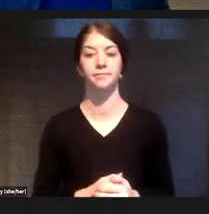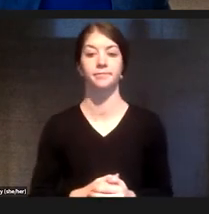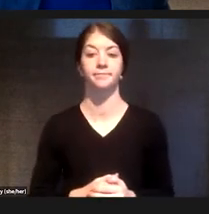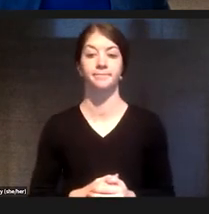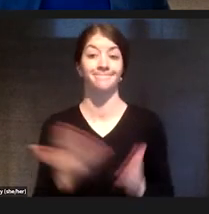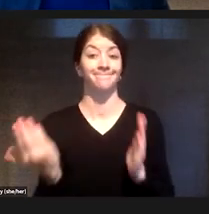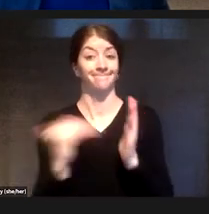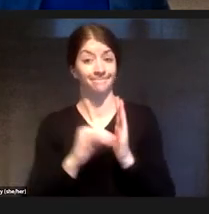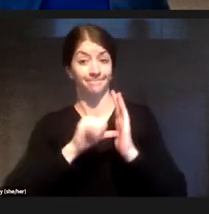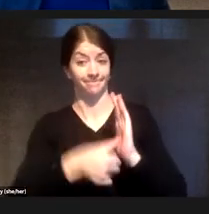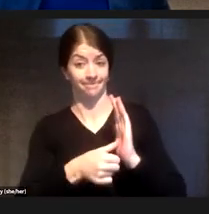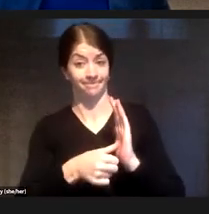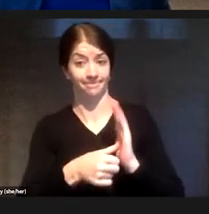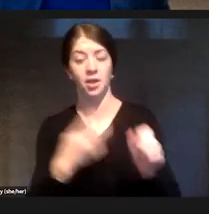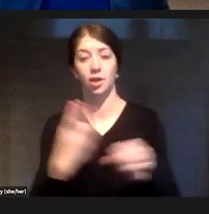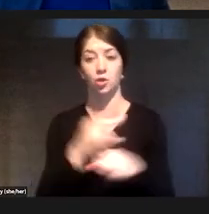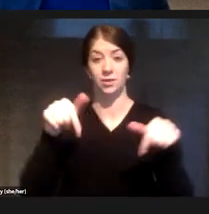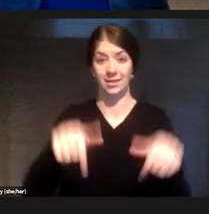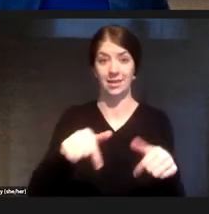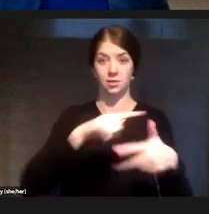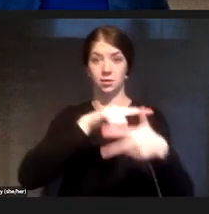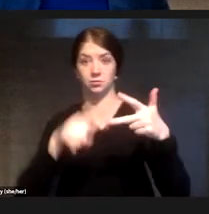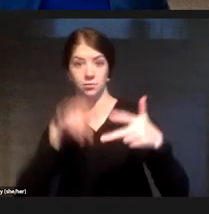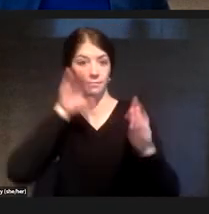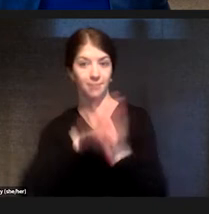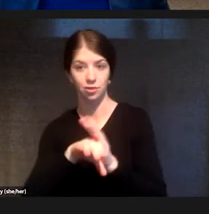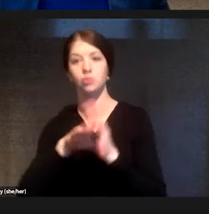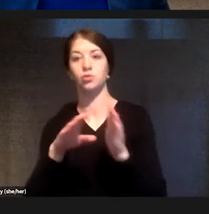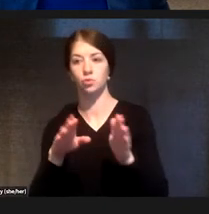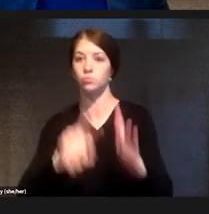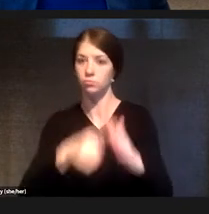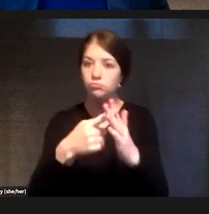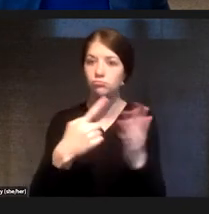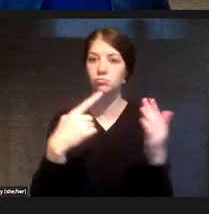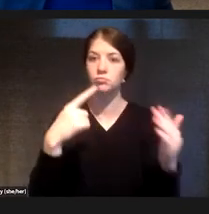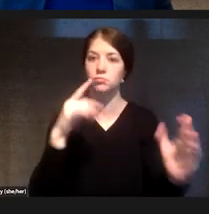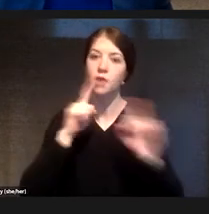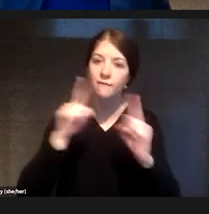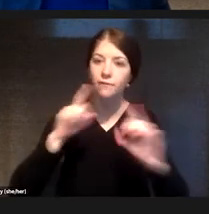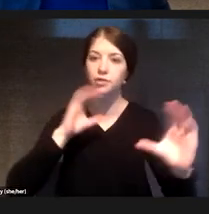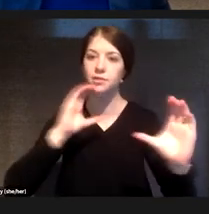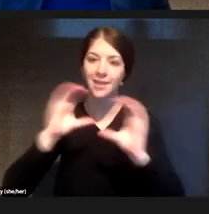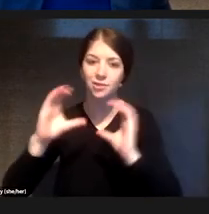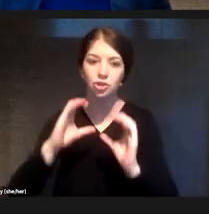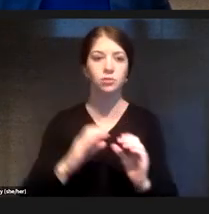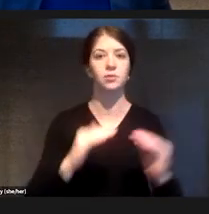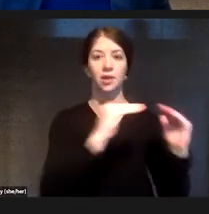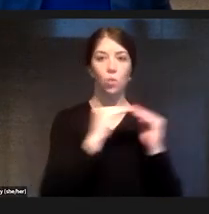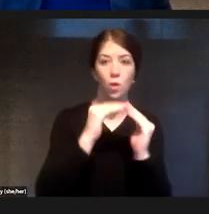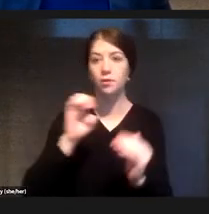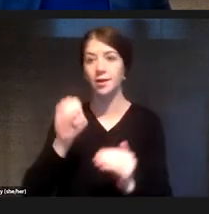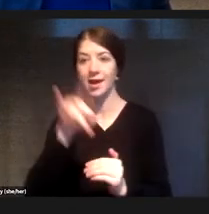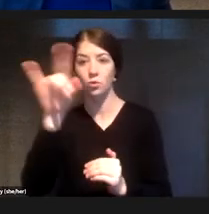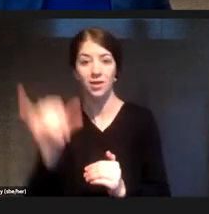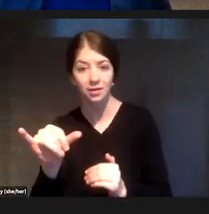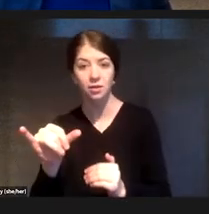once again, as I say, I use this slide to open up conversations, to discuss what equality, what equity, what reality are, and how we